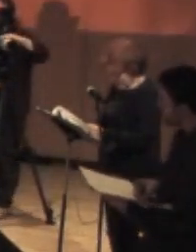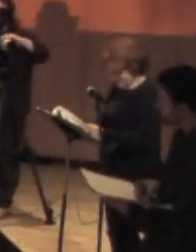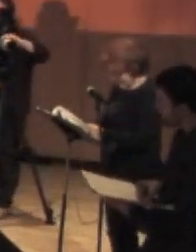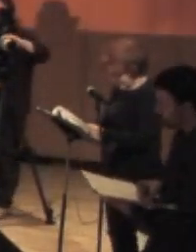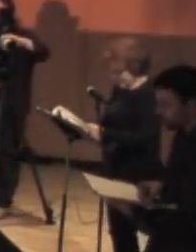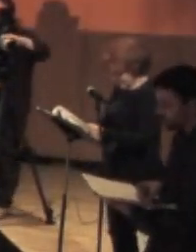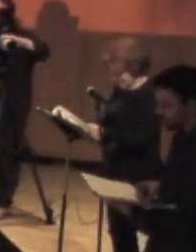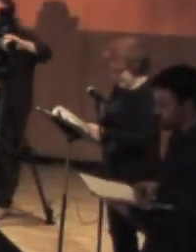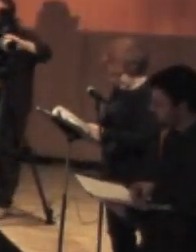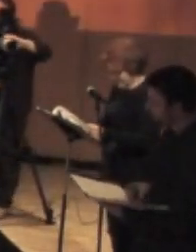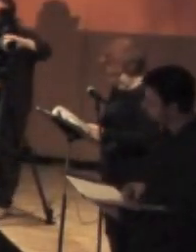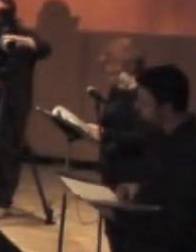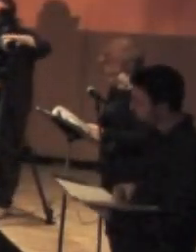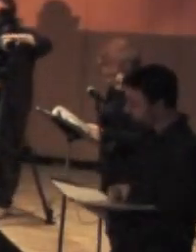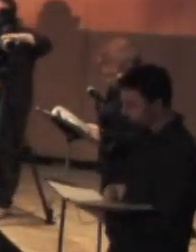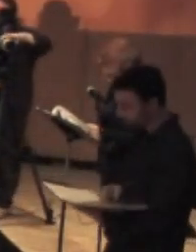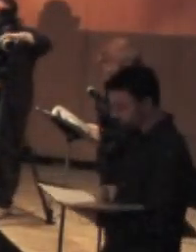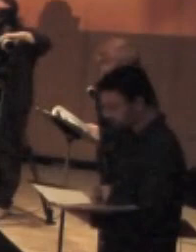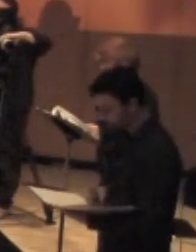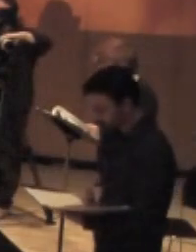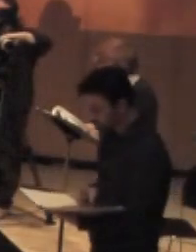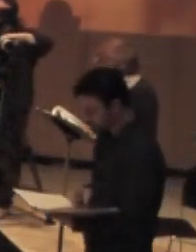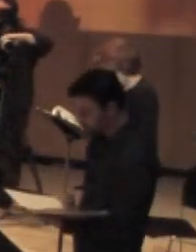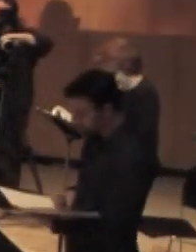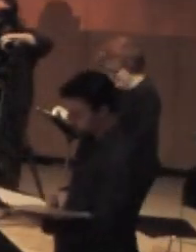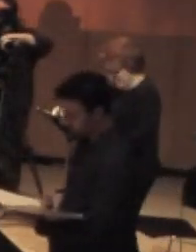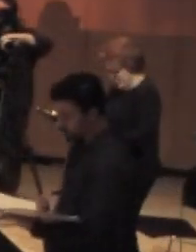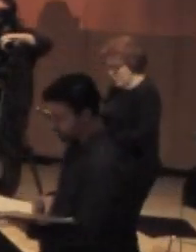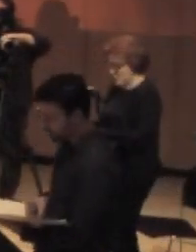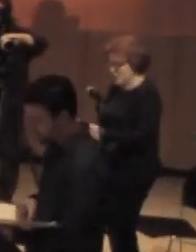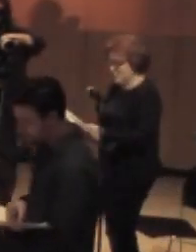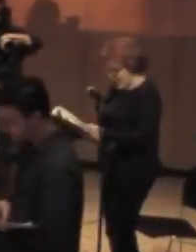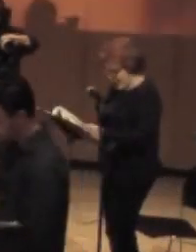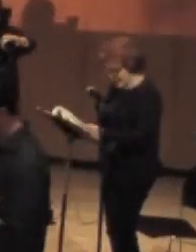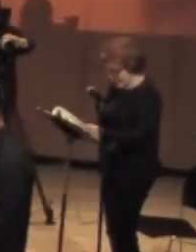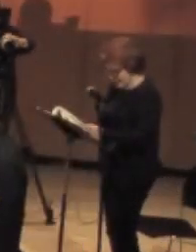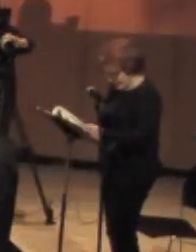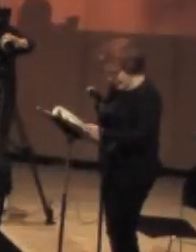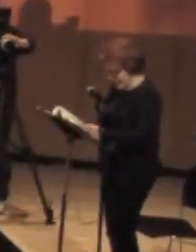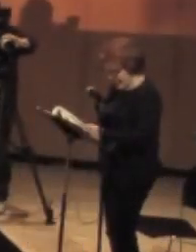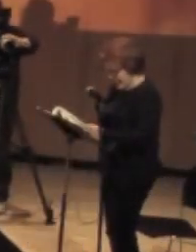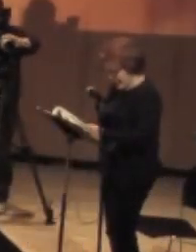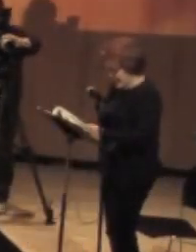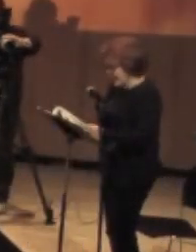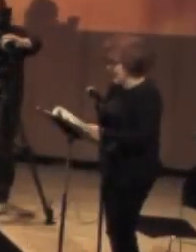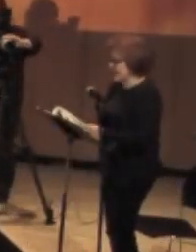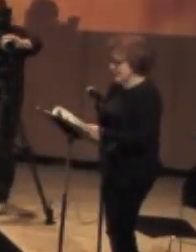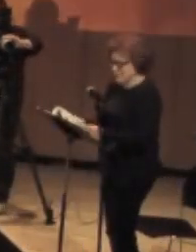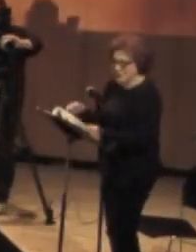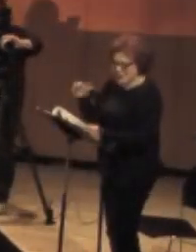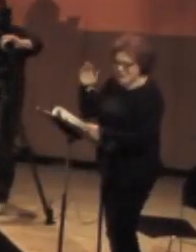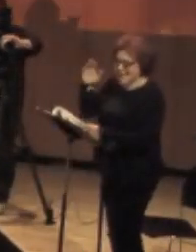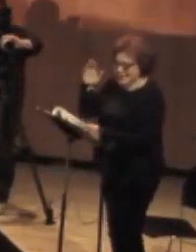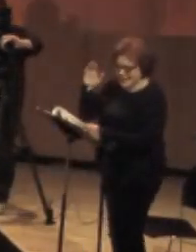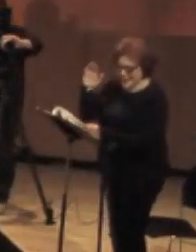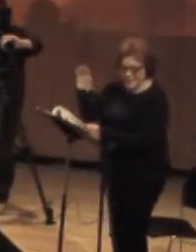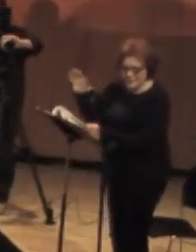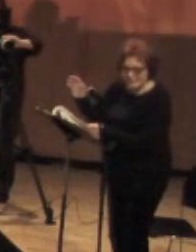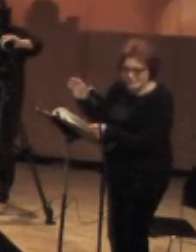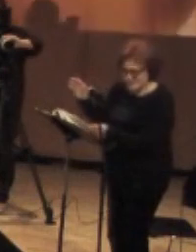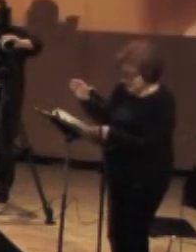hour after hour she'd sit there reading that's what she did most she read and read don't just